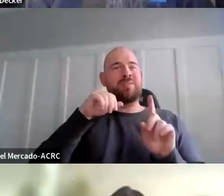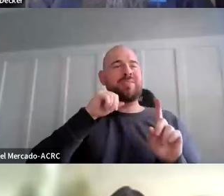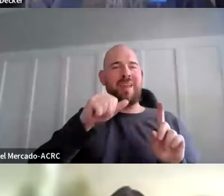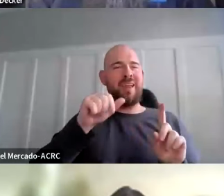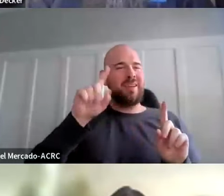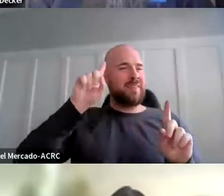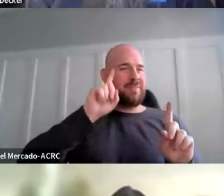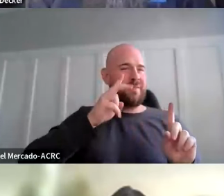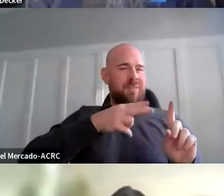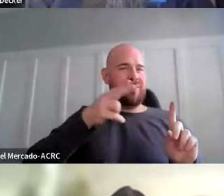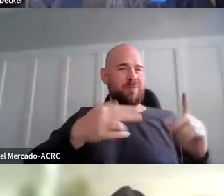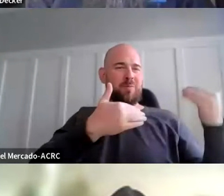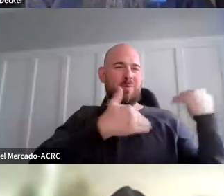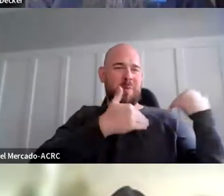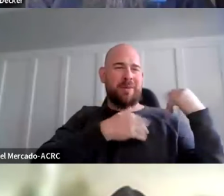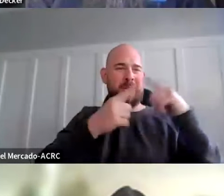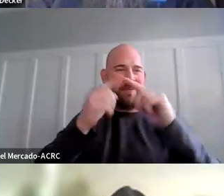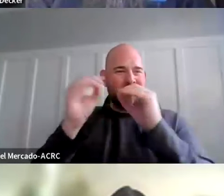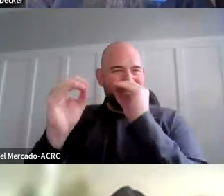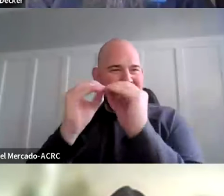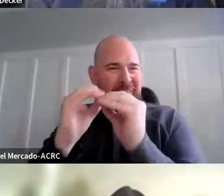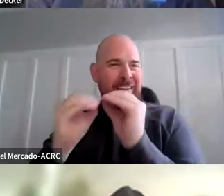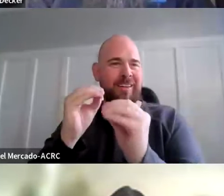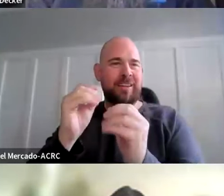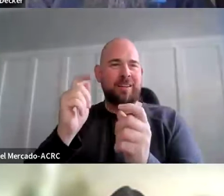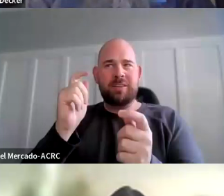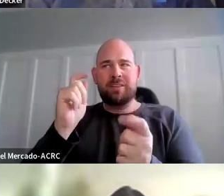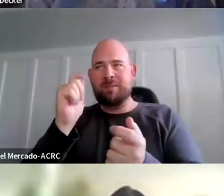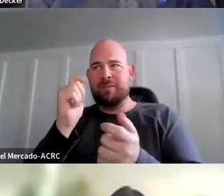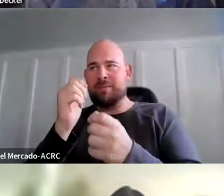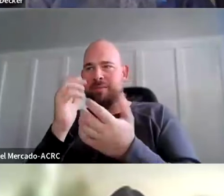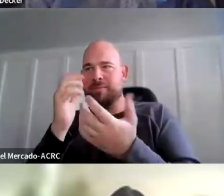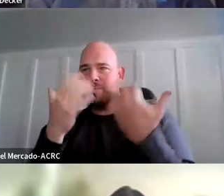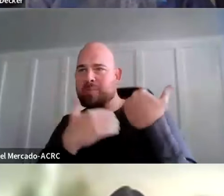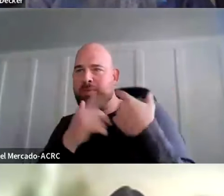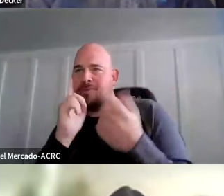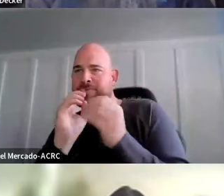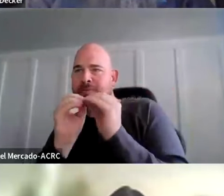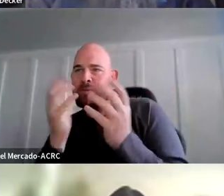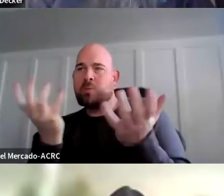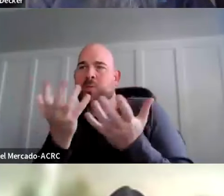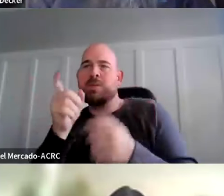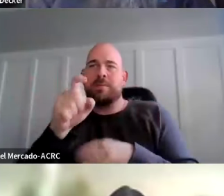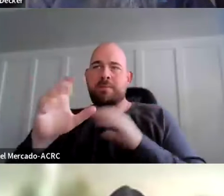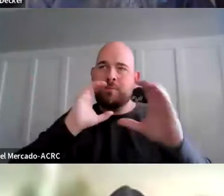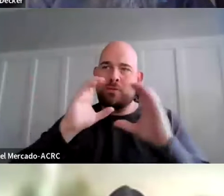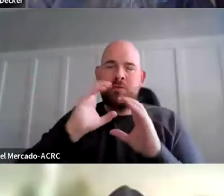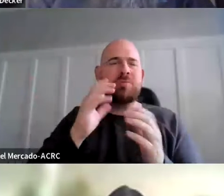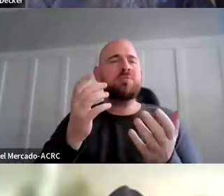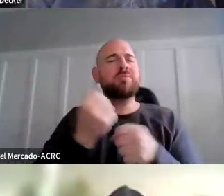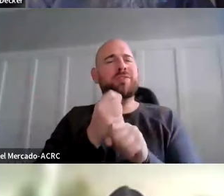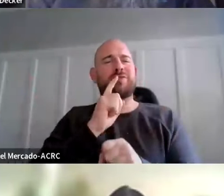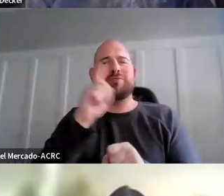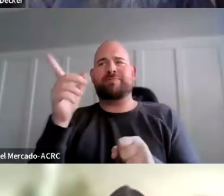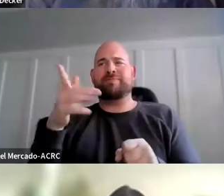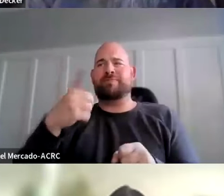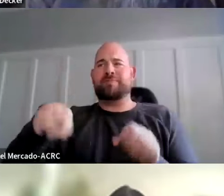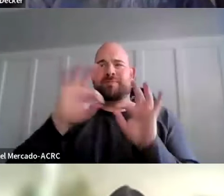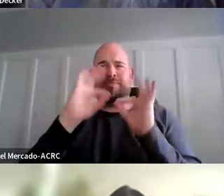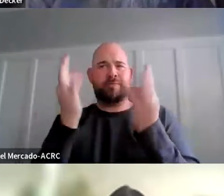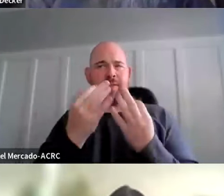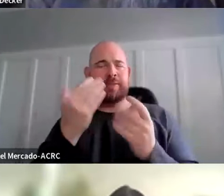lots of resources out there. And it's important that people know that it's not 100% the responsibility of the deaf or hard of